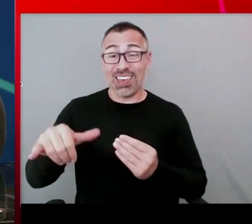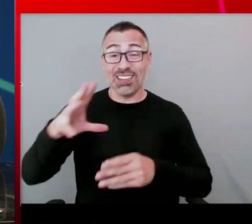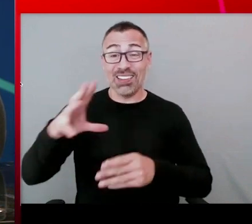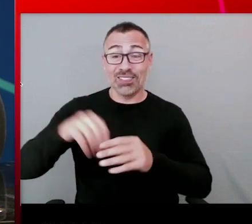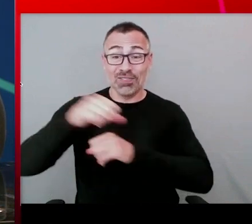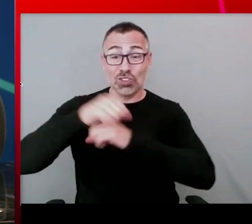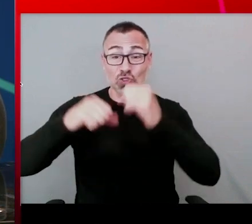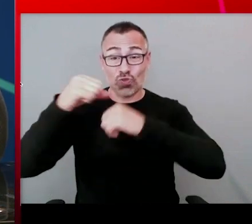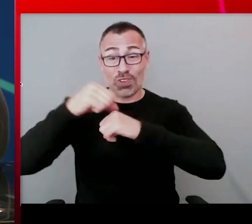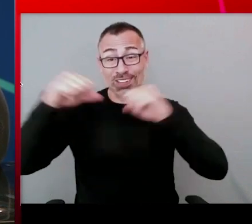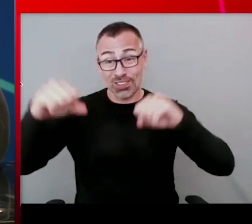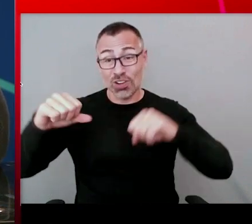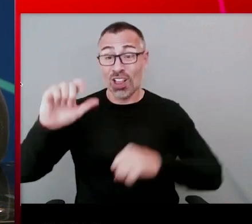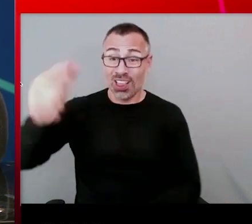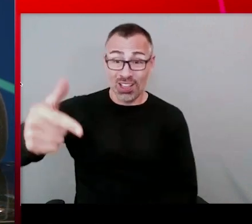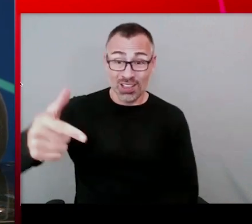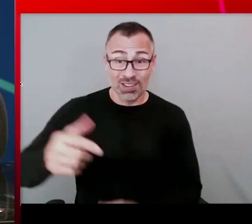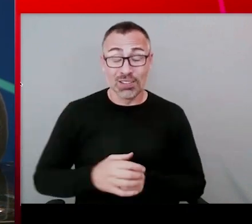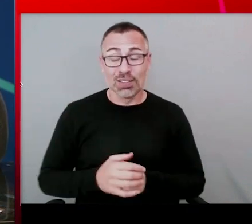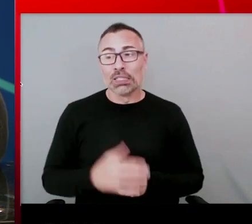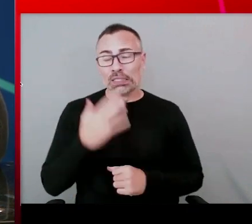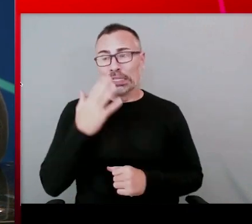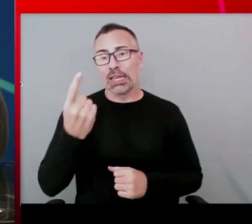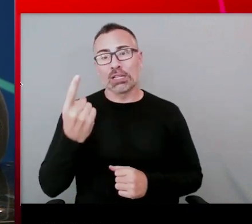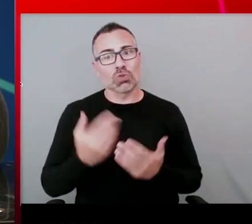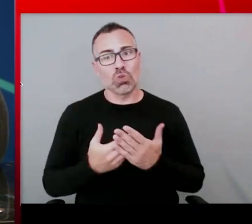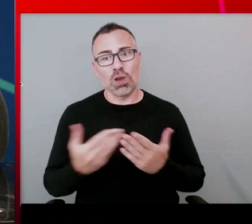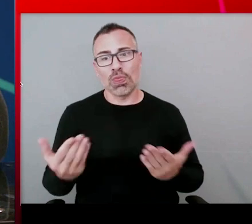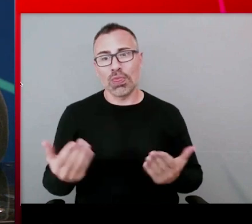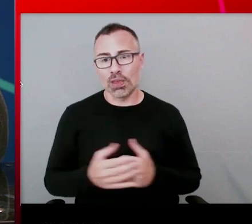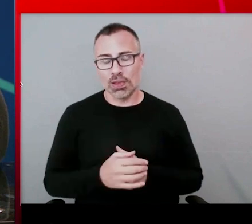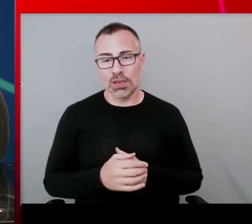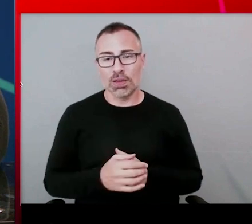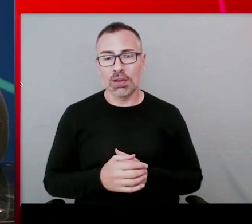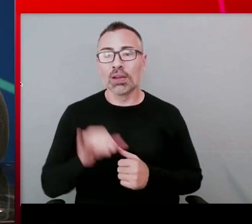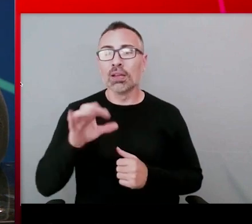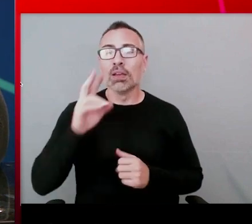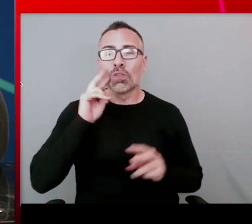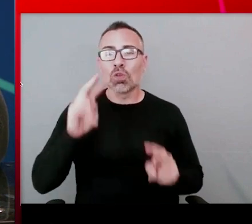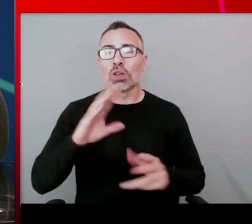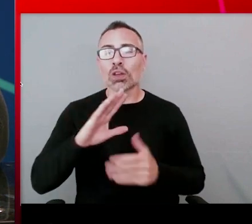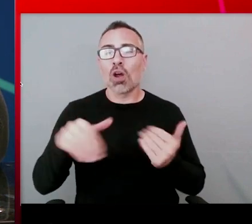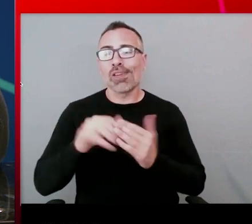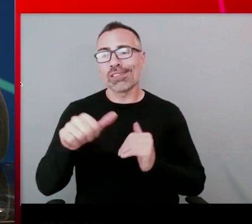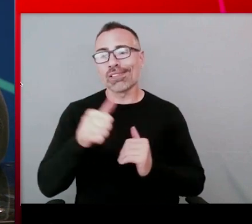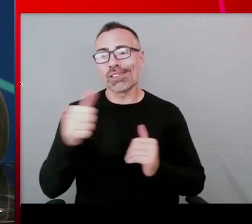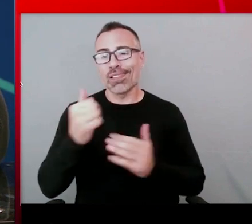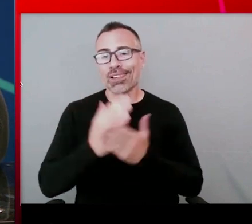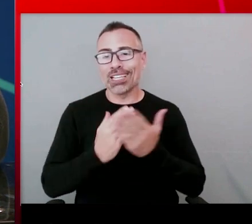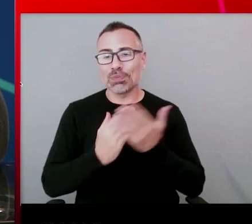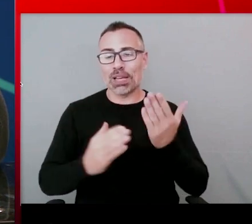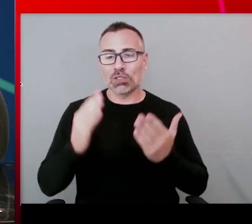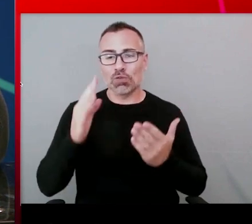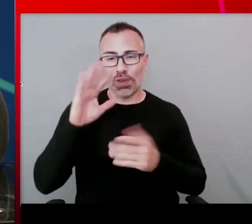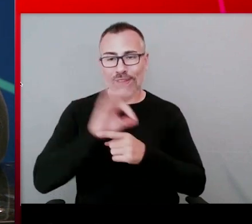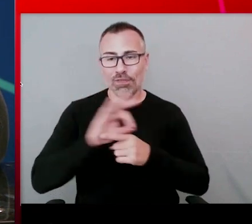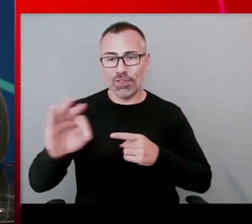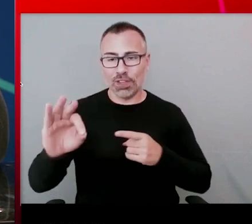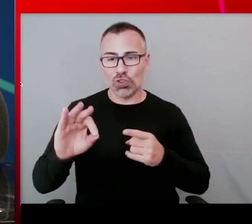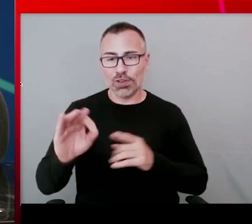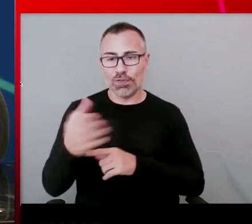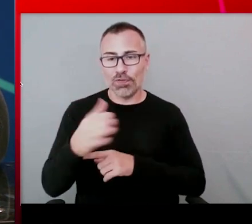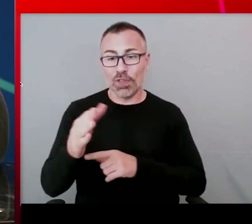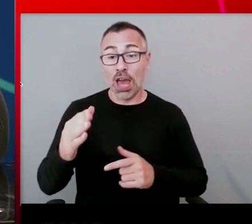stuff. So, and that's just one thing, right? If you look at all the other aspects of the feature flag platform, it starts to become